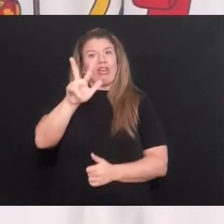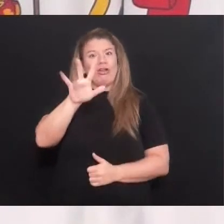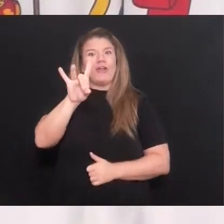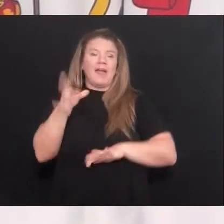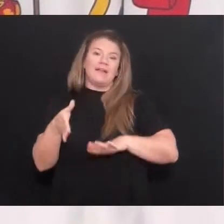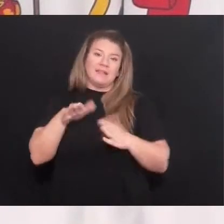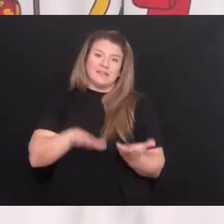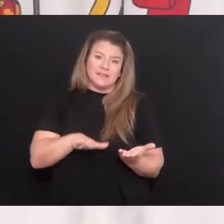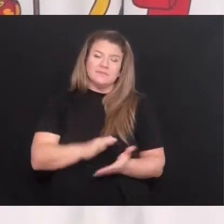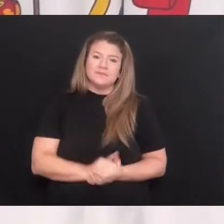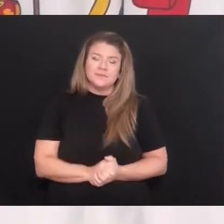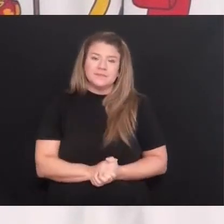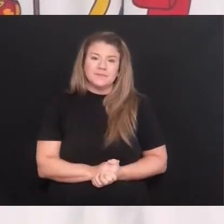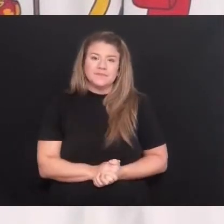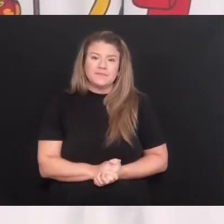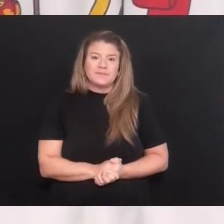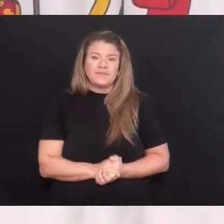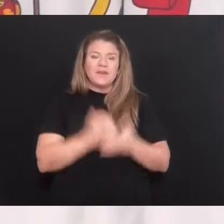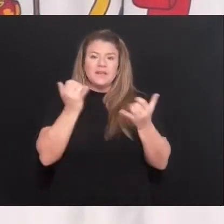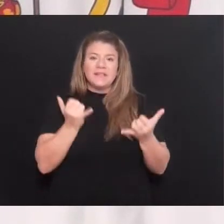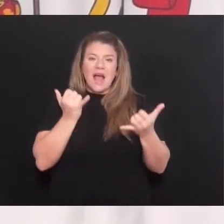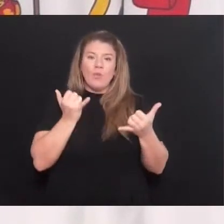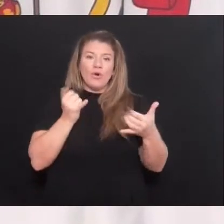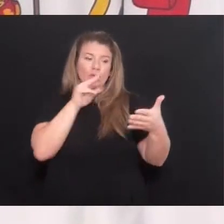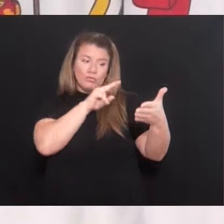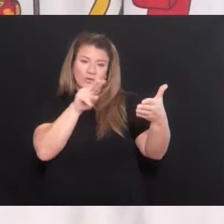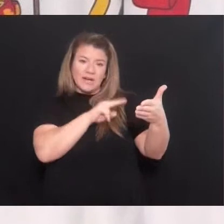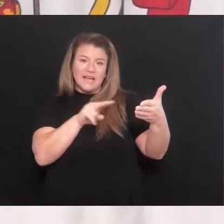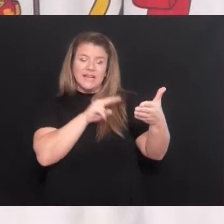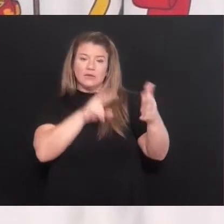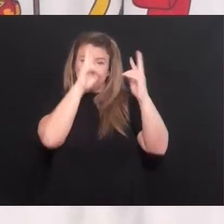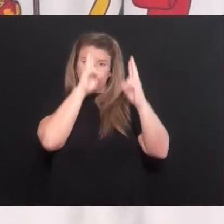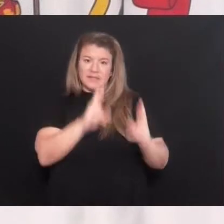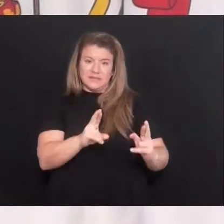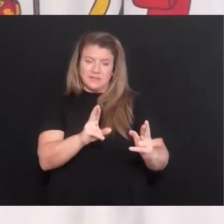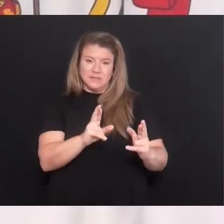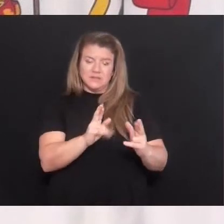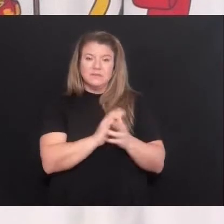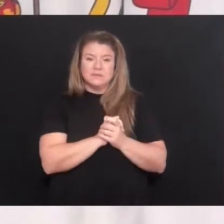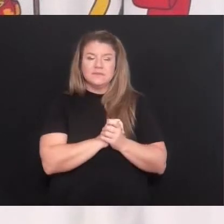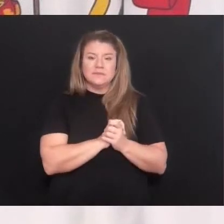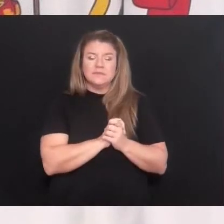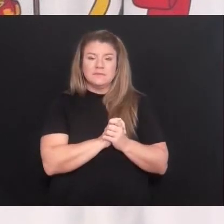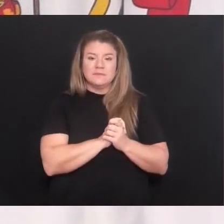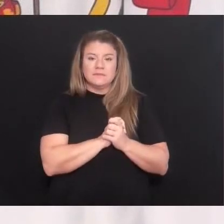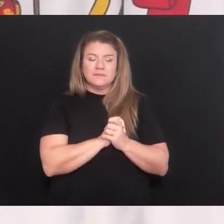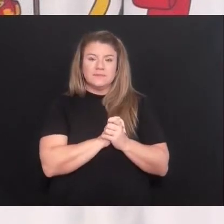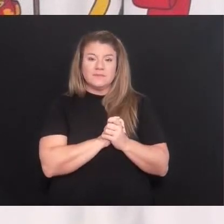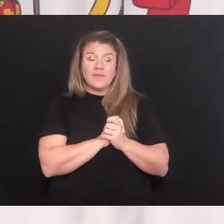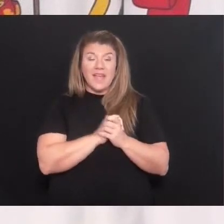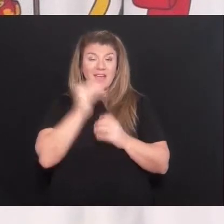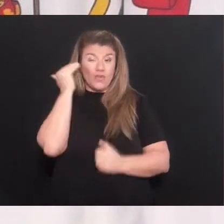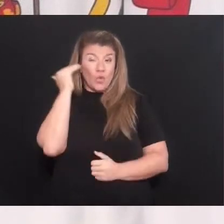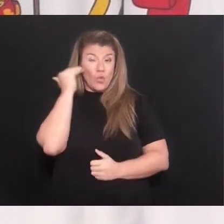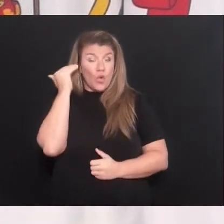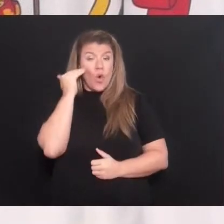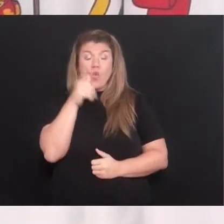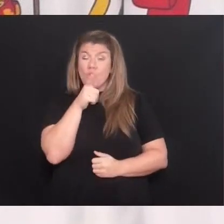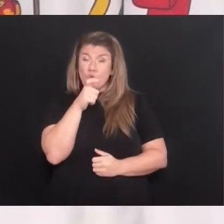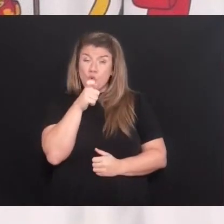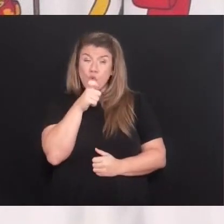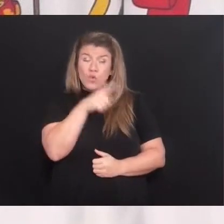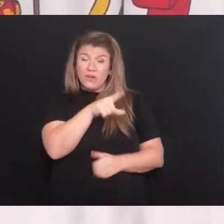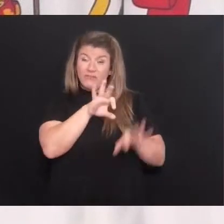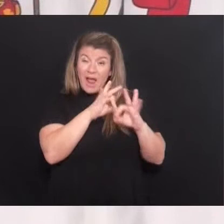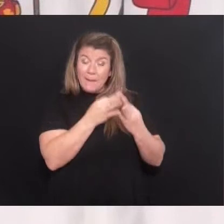right now in paying our respects in every way we can. And like I said over and over, if you know these families or whatever,